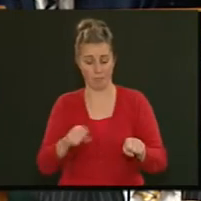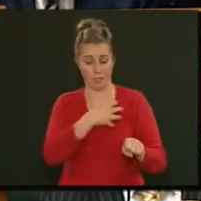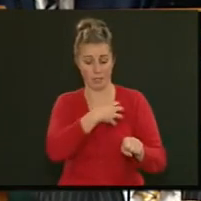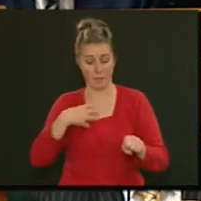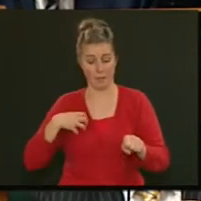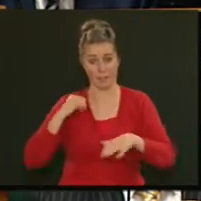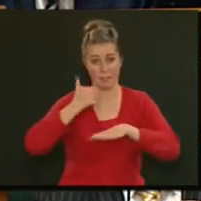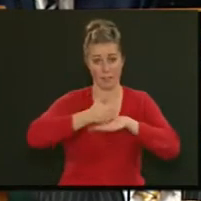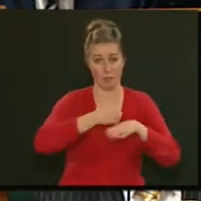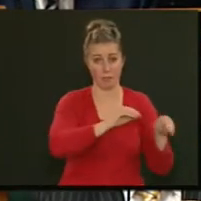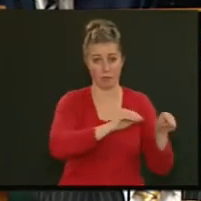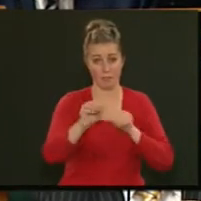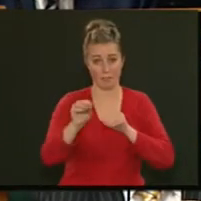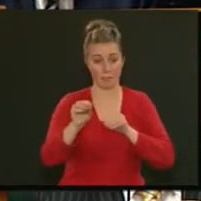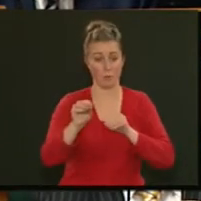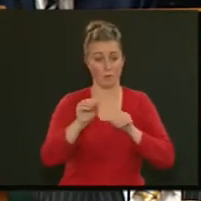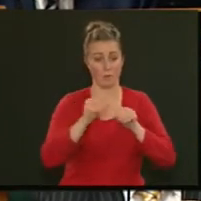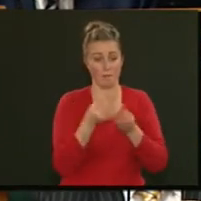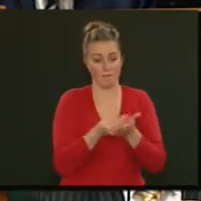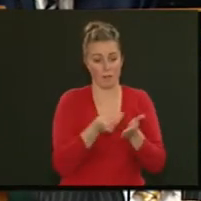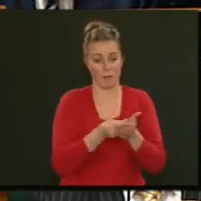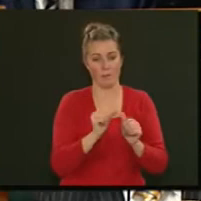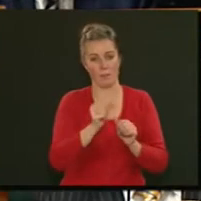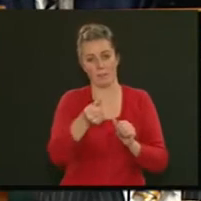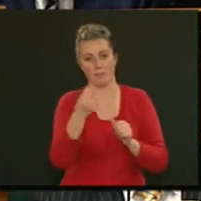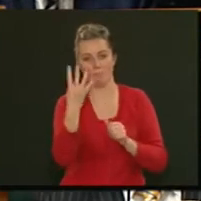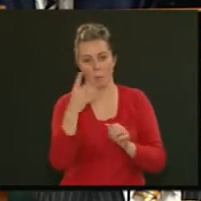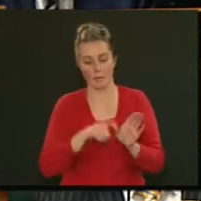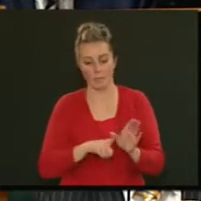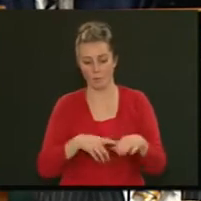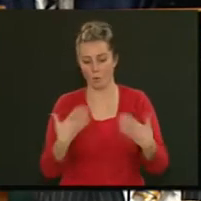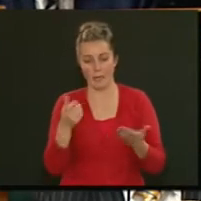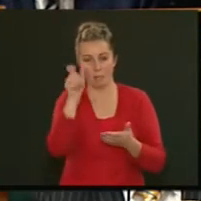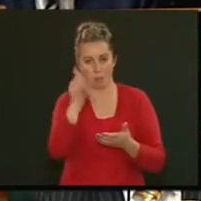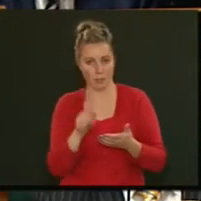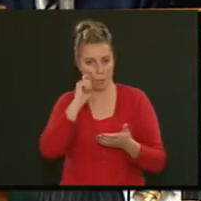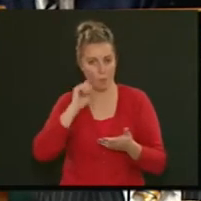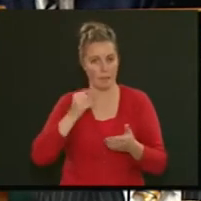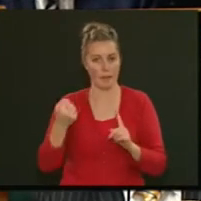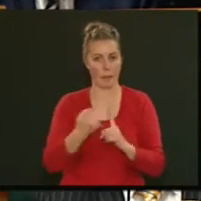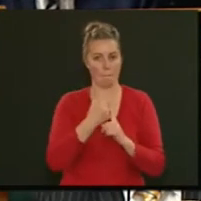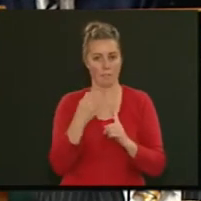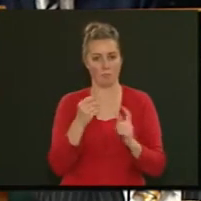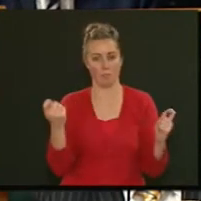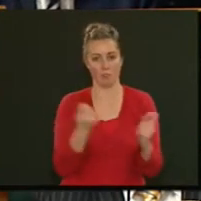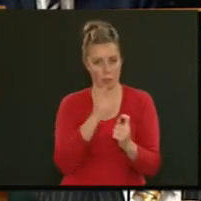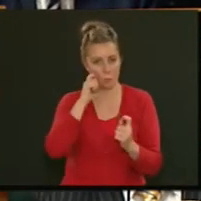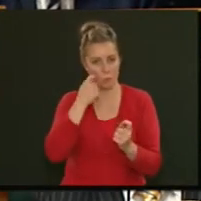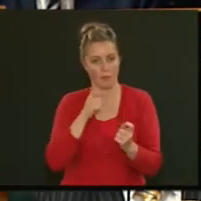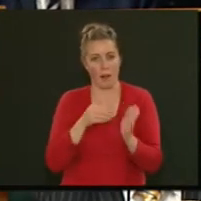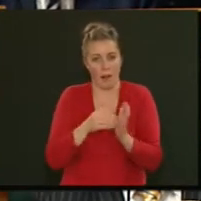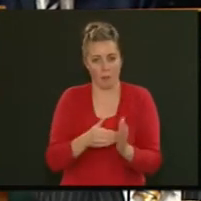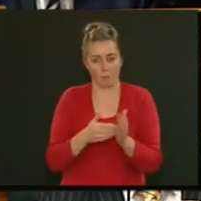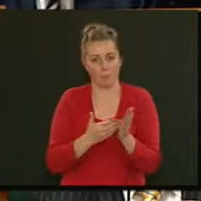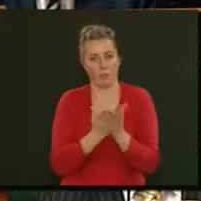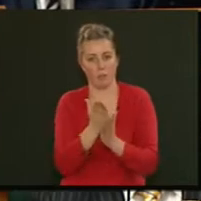established a transitional fund of $2 million over the next 4 years for anybody significantly impacted by the changes.